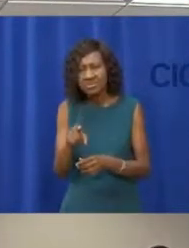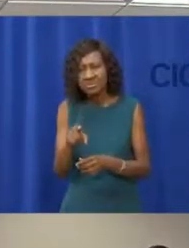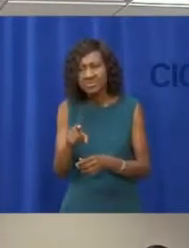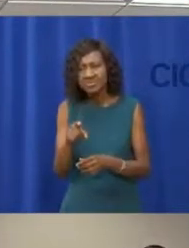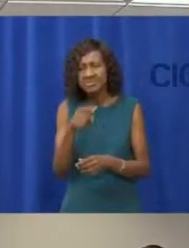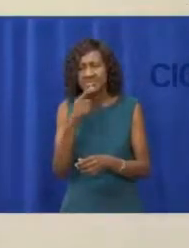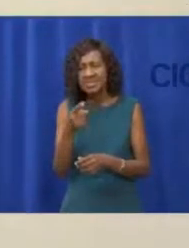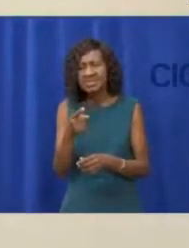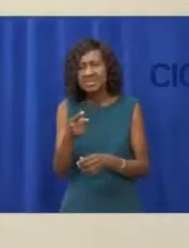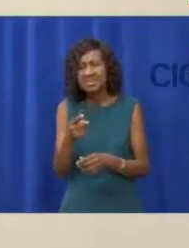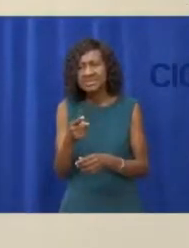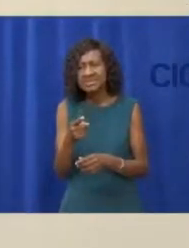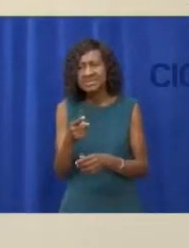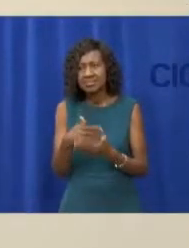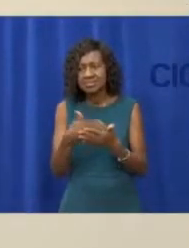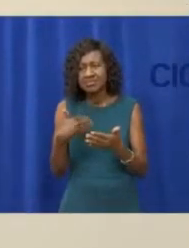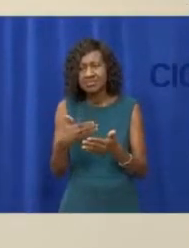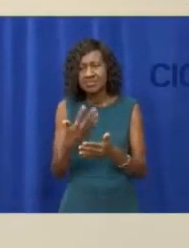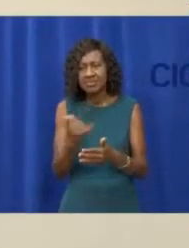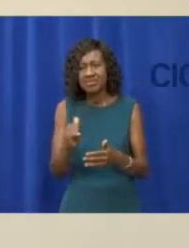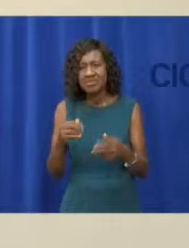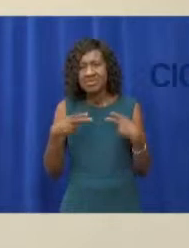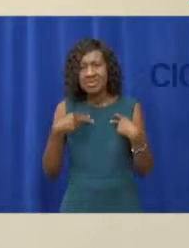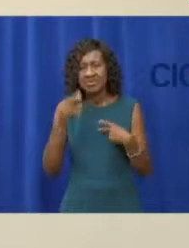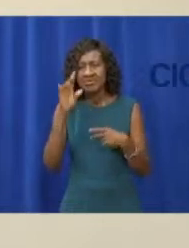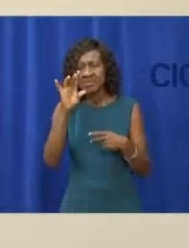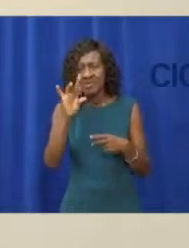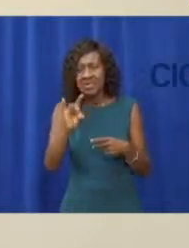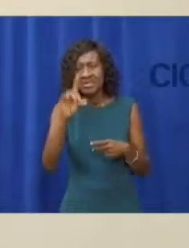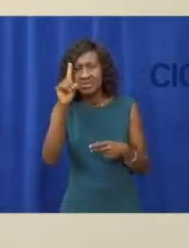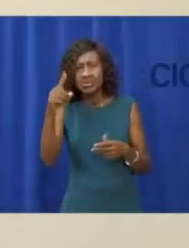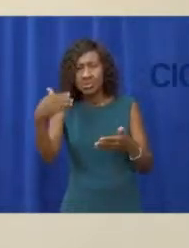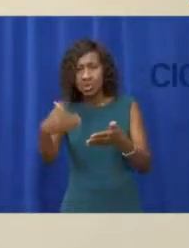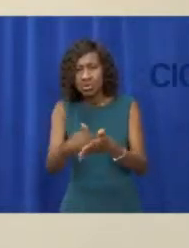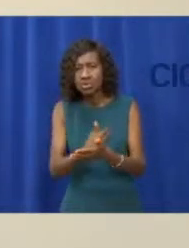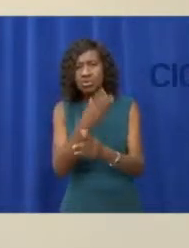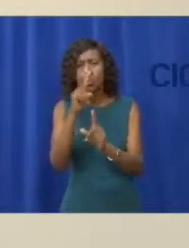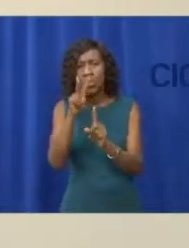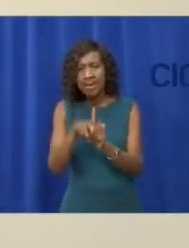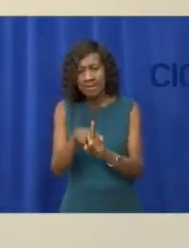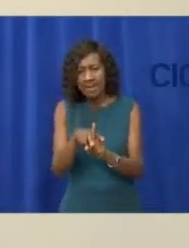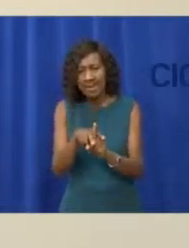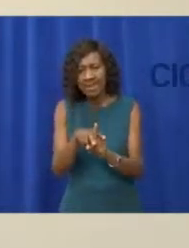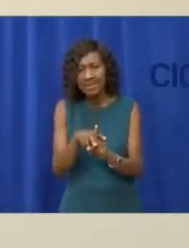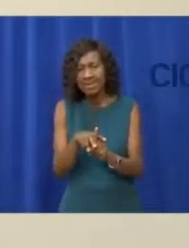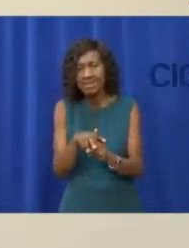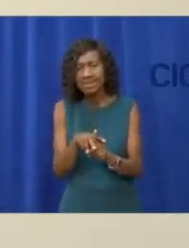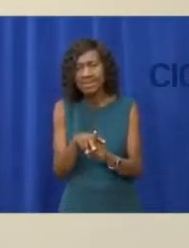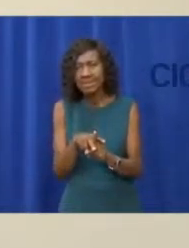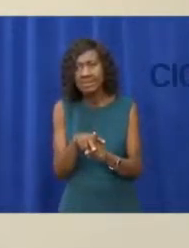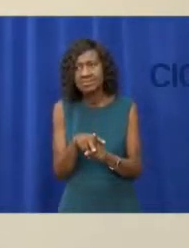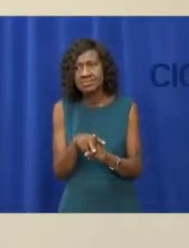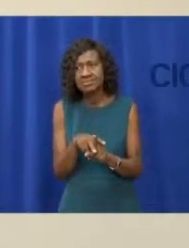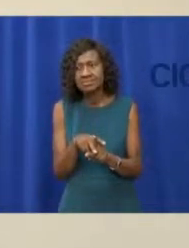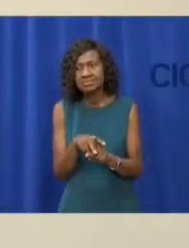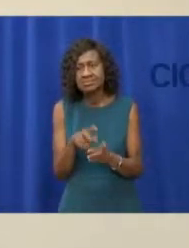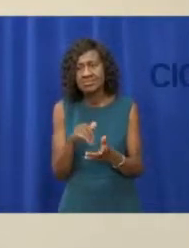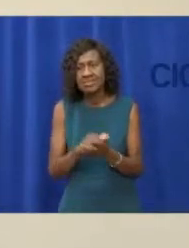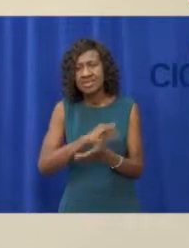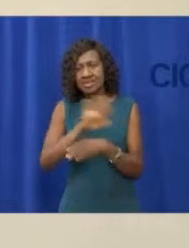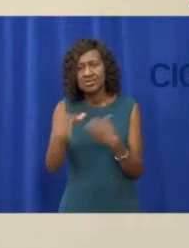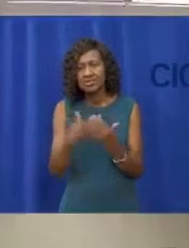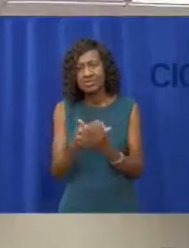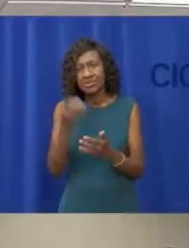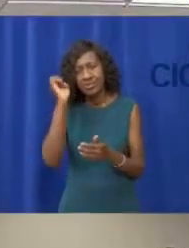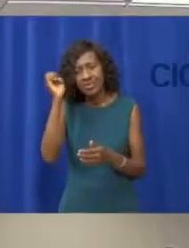when I started that they're dealing with 81 new applications which are currently being processed. That's all the info I